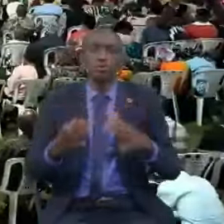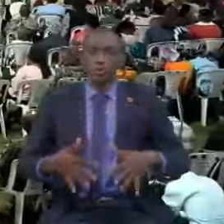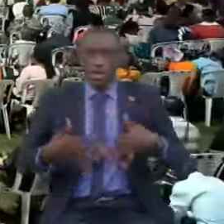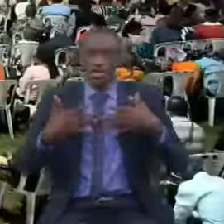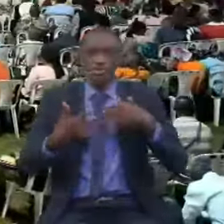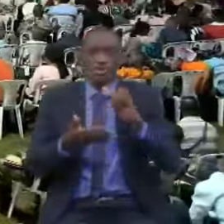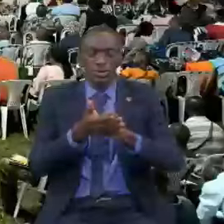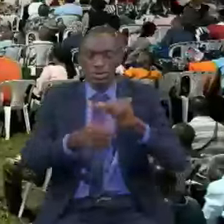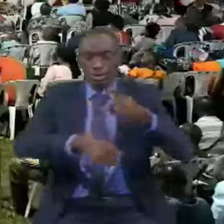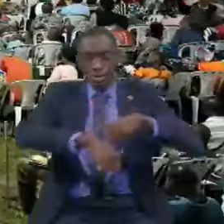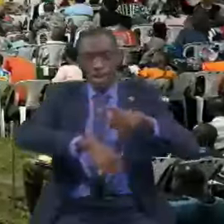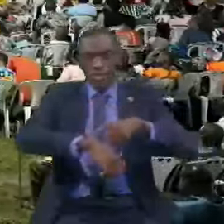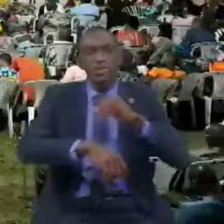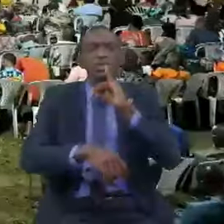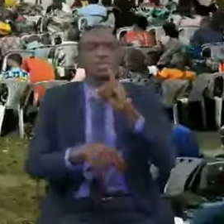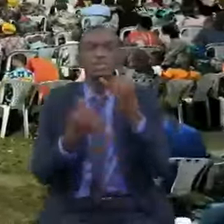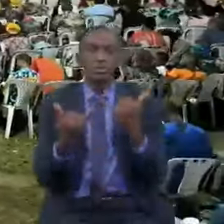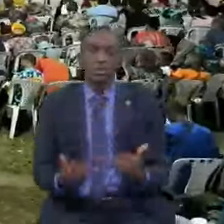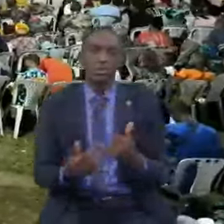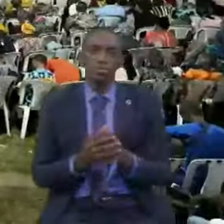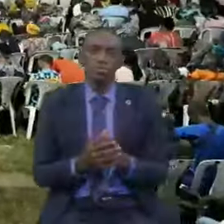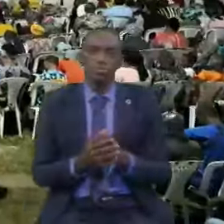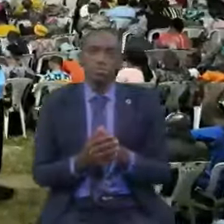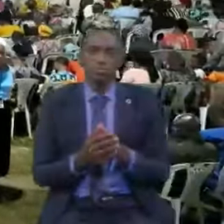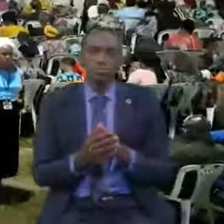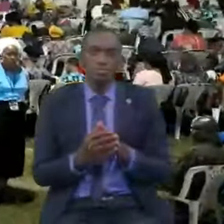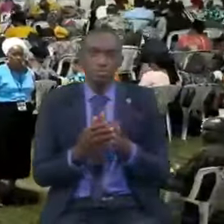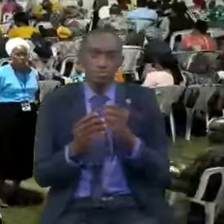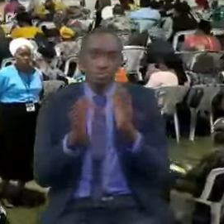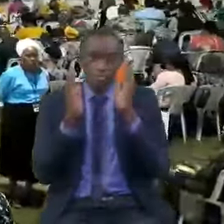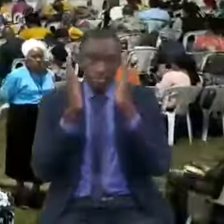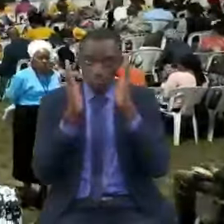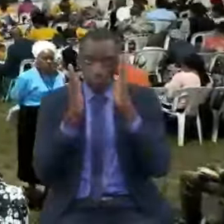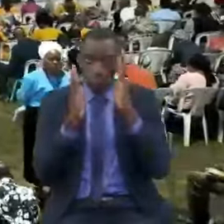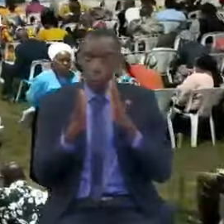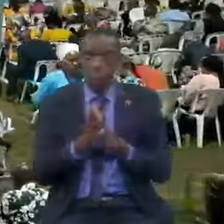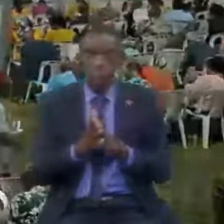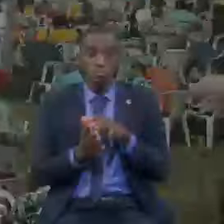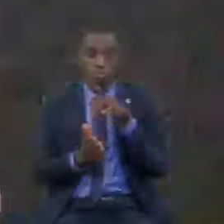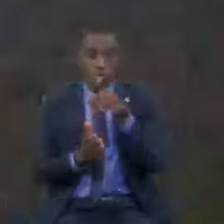Heads bowed, eyes closed. You want to